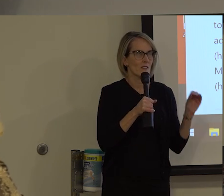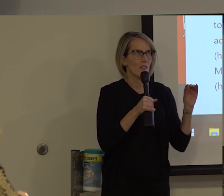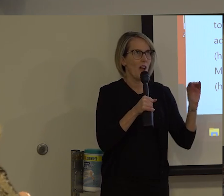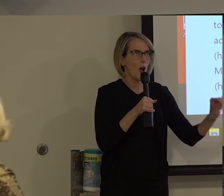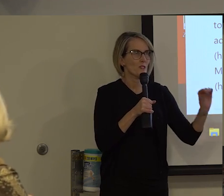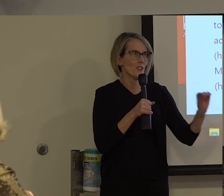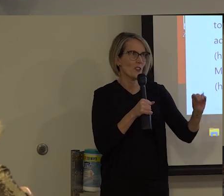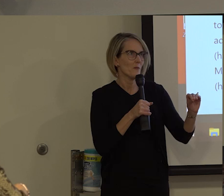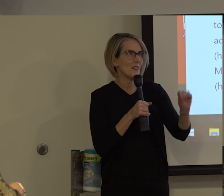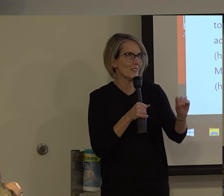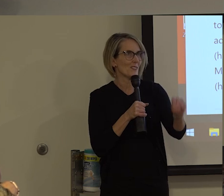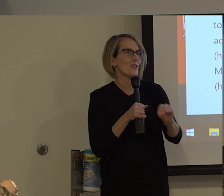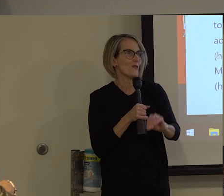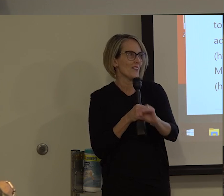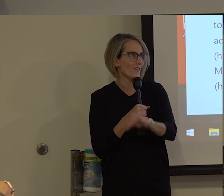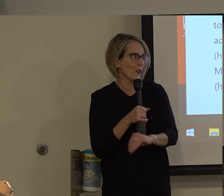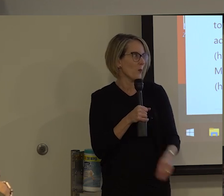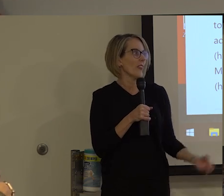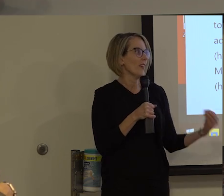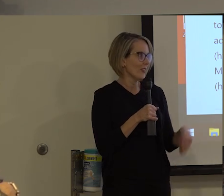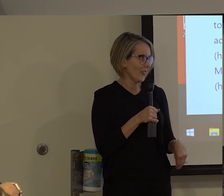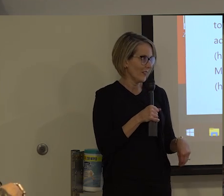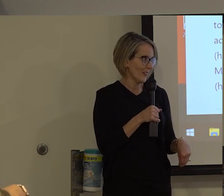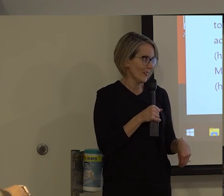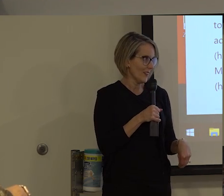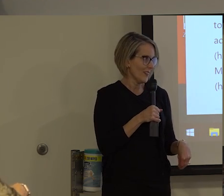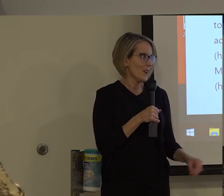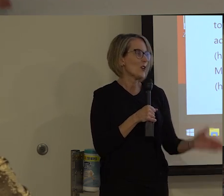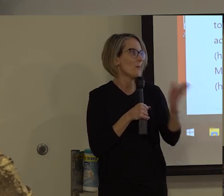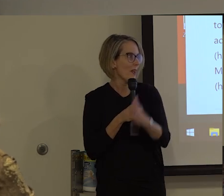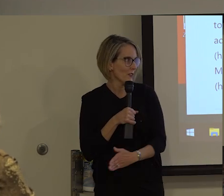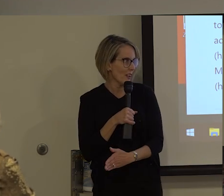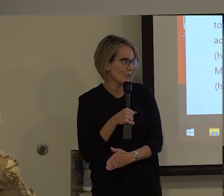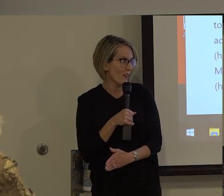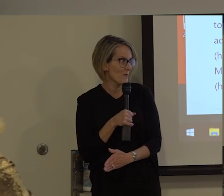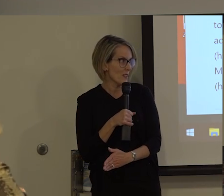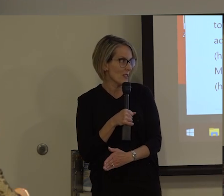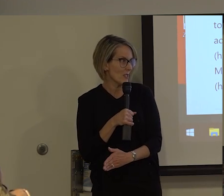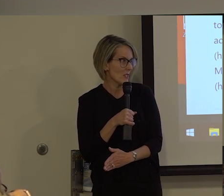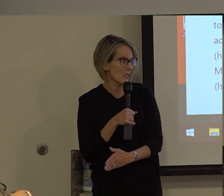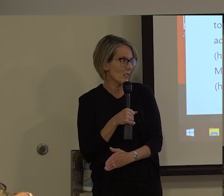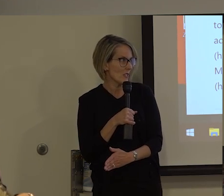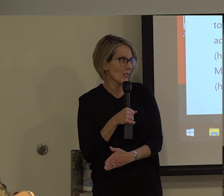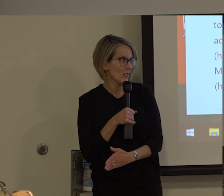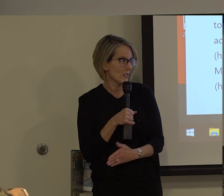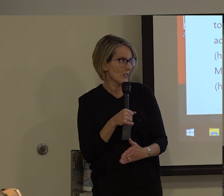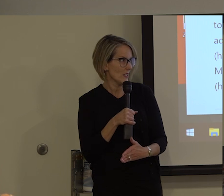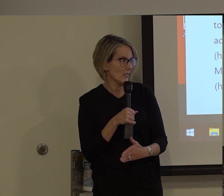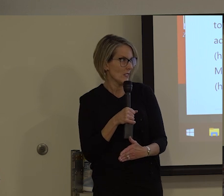and options of pieces that you can develop within ThingLink compared to H5P.